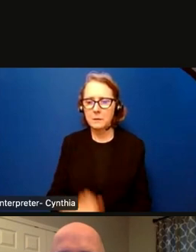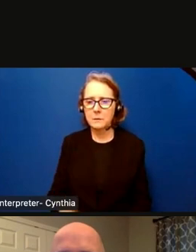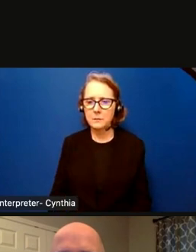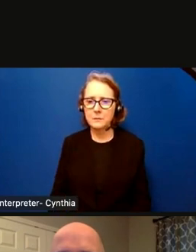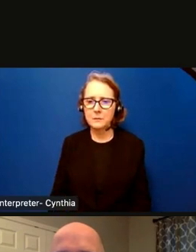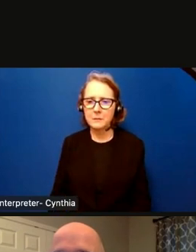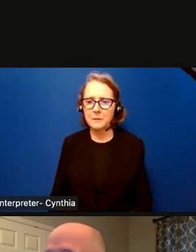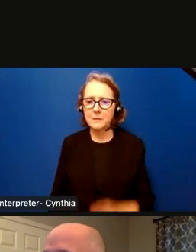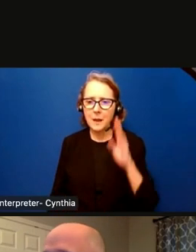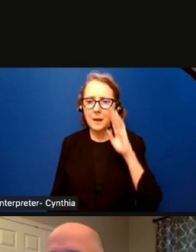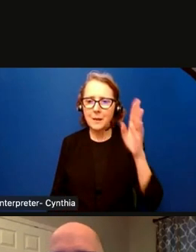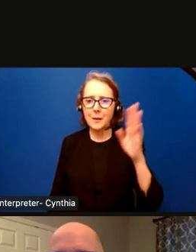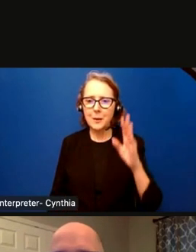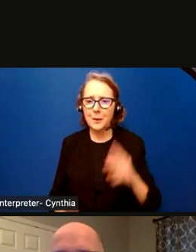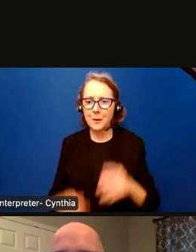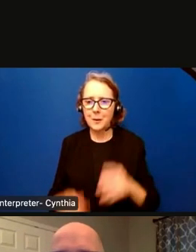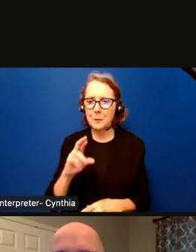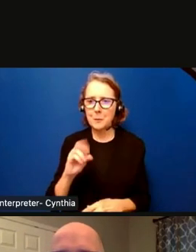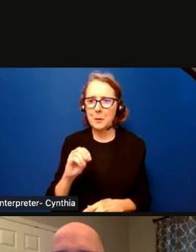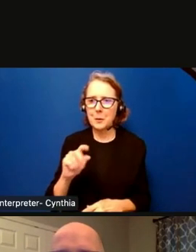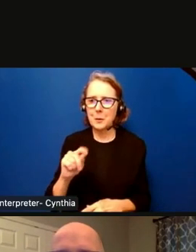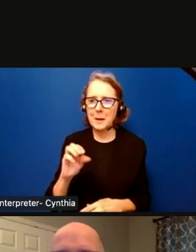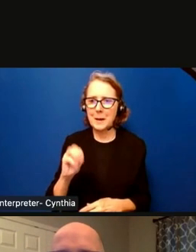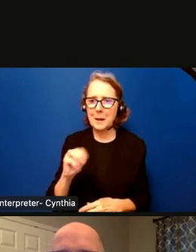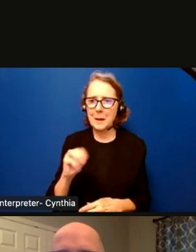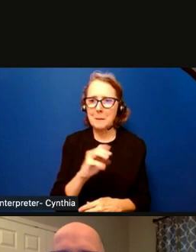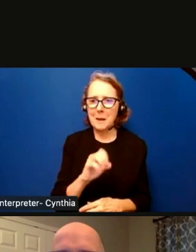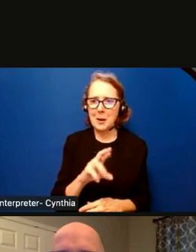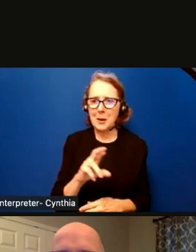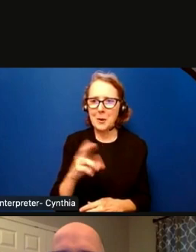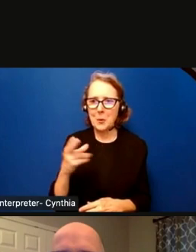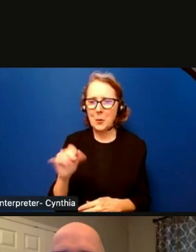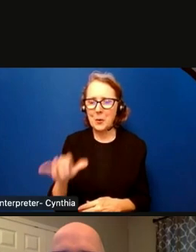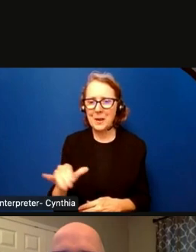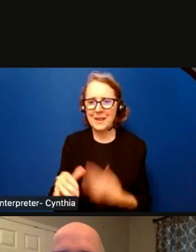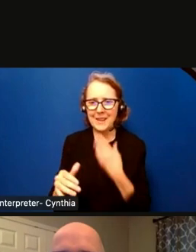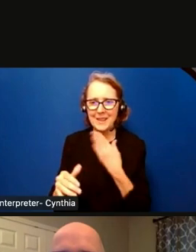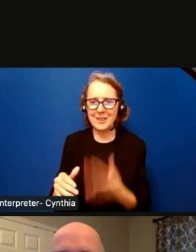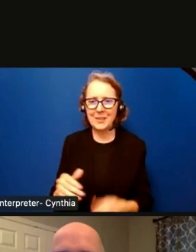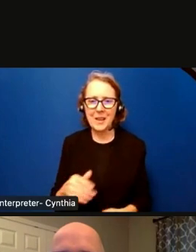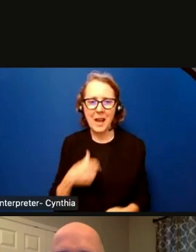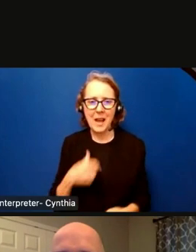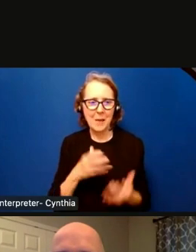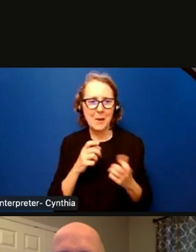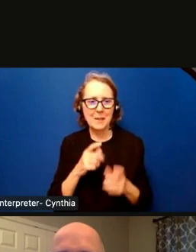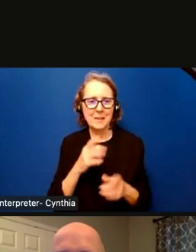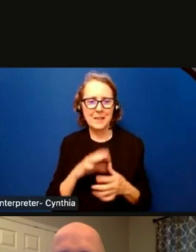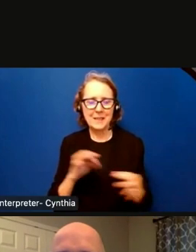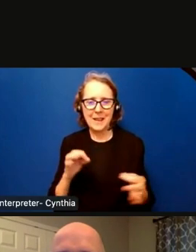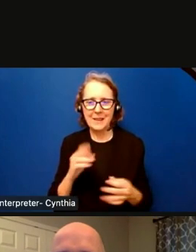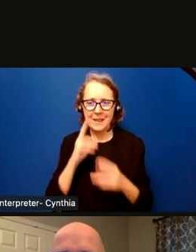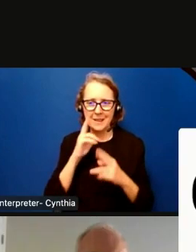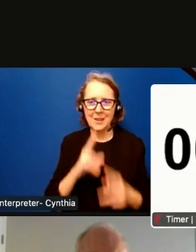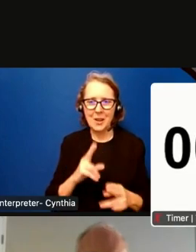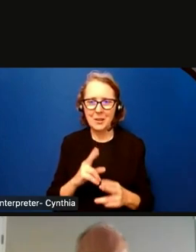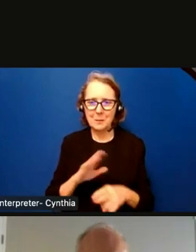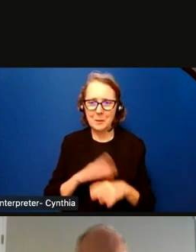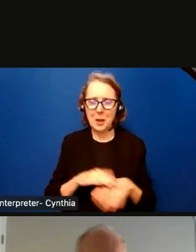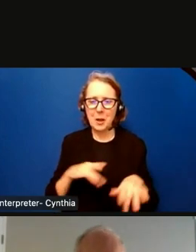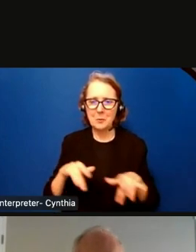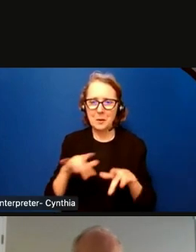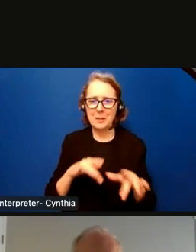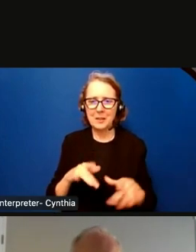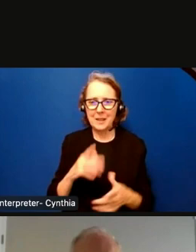Hello, Pro Tem Mayor Hoy. Thank you. I'd also like just to say it's really an honor to be on record at such